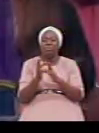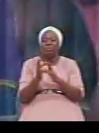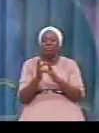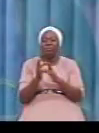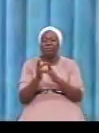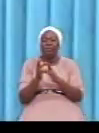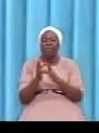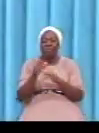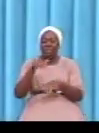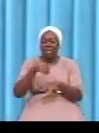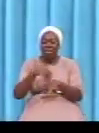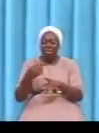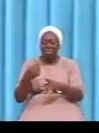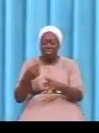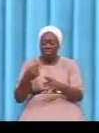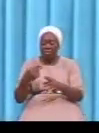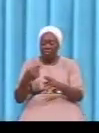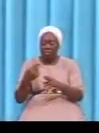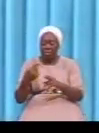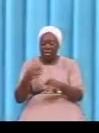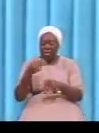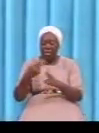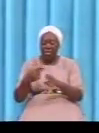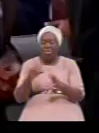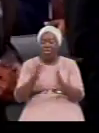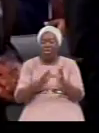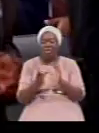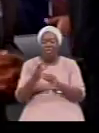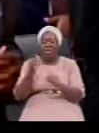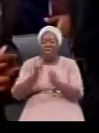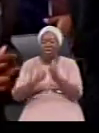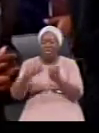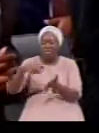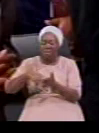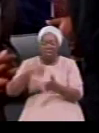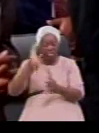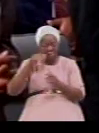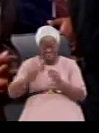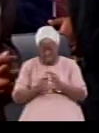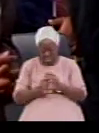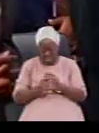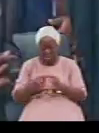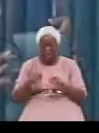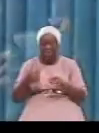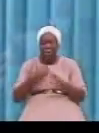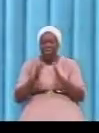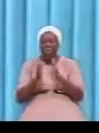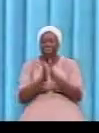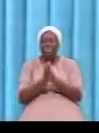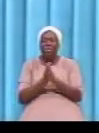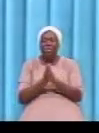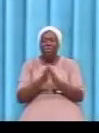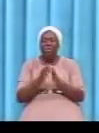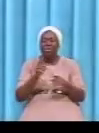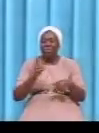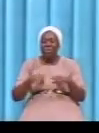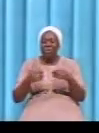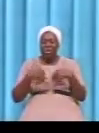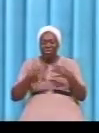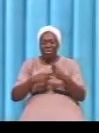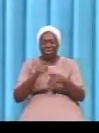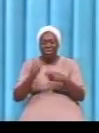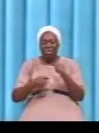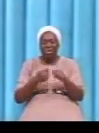At the mention of his name, every knee shall bow. We are going to pray. You can't have a program of this